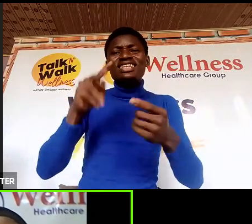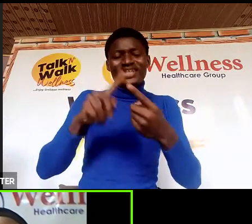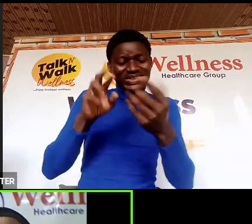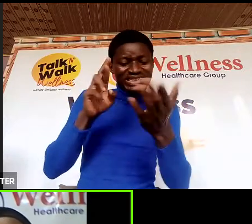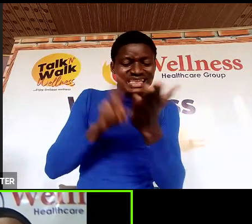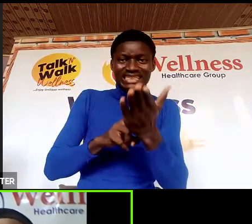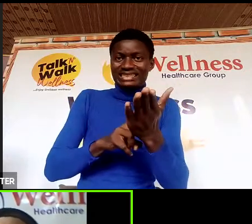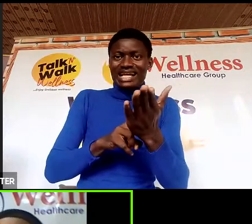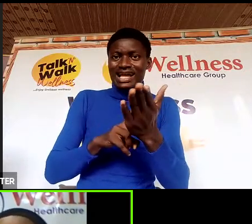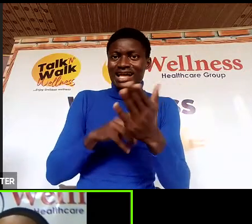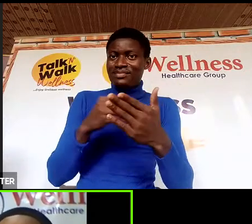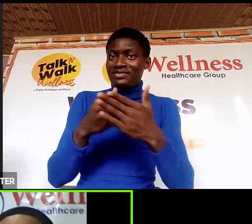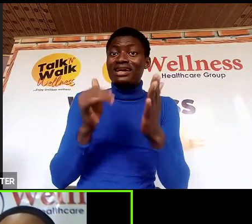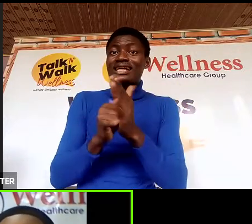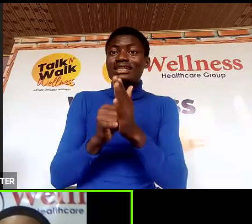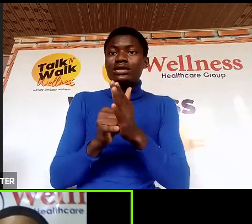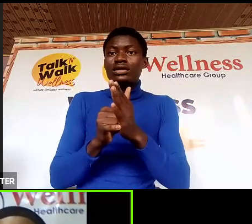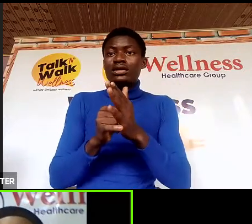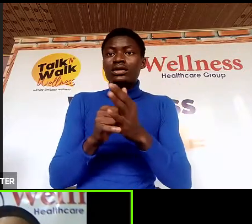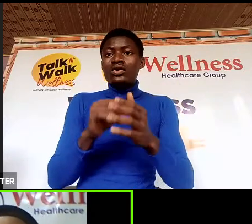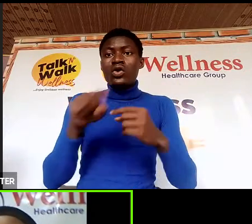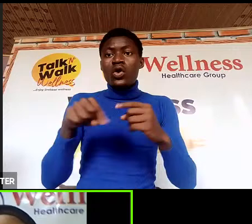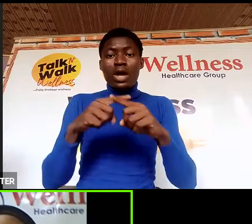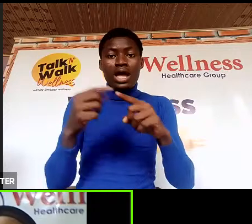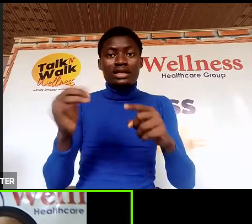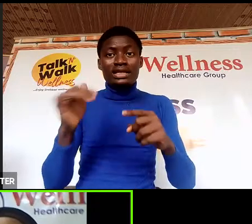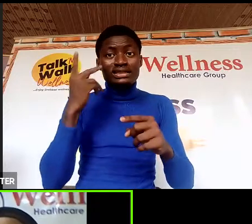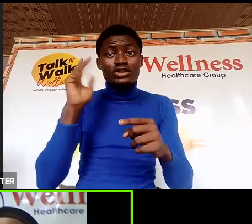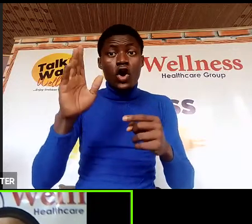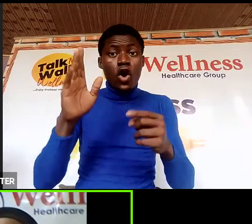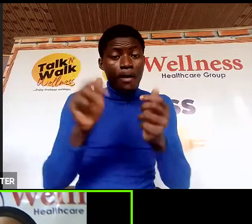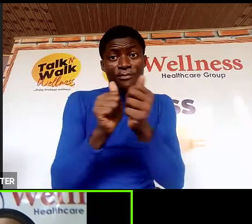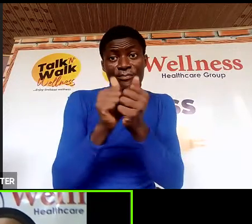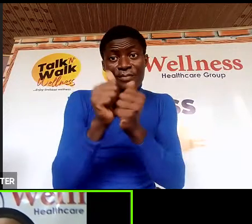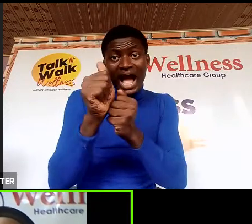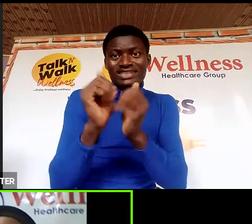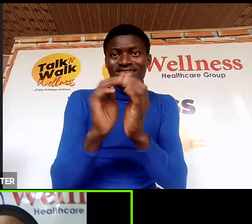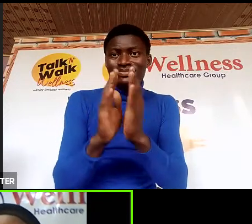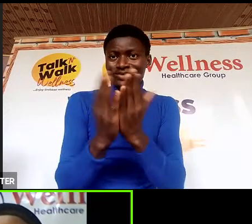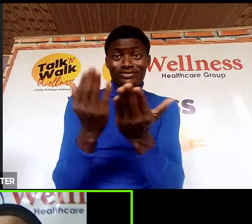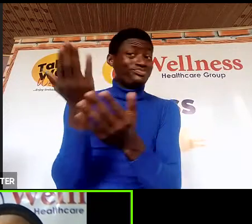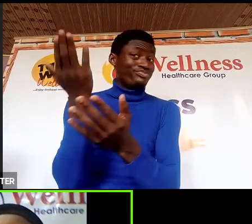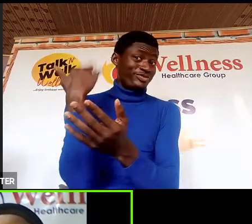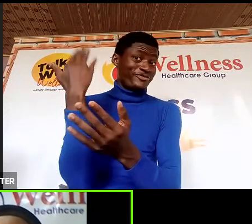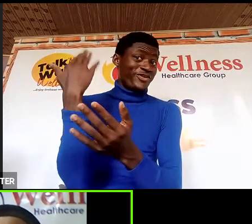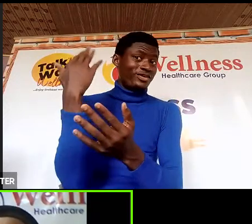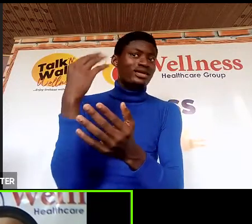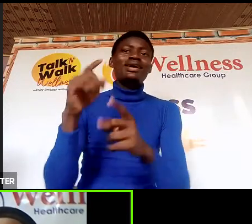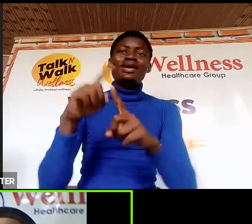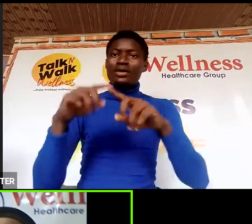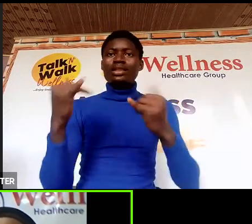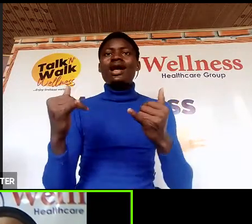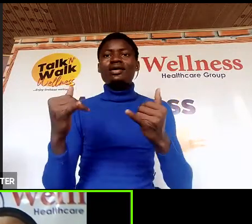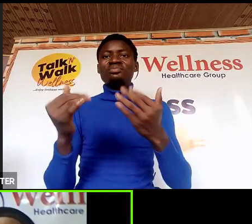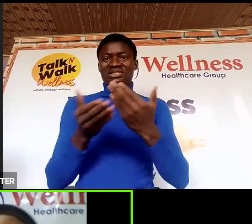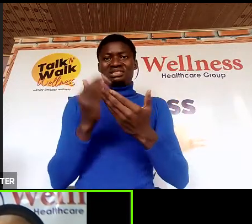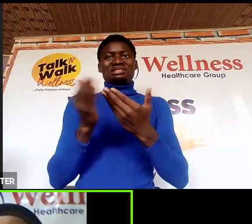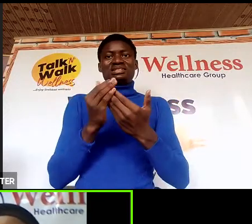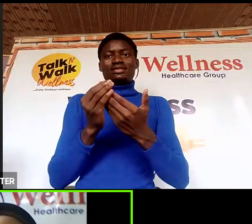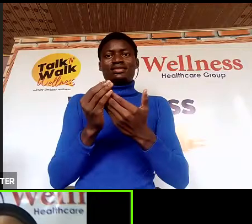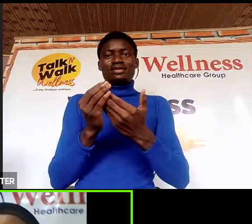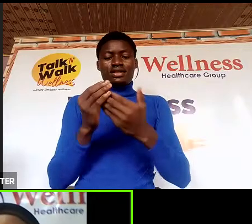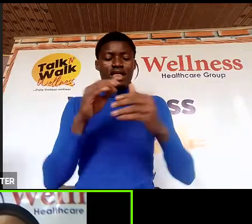much to spend. But he said he cannot do that now because we were not generation Sorosoke, but we're still Sorosoke compared to that generation as